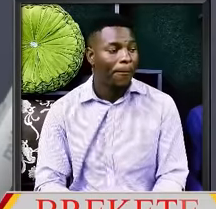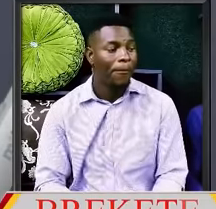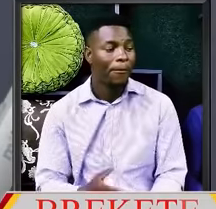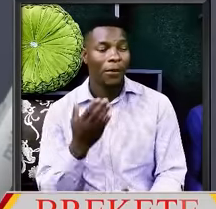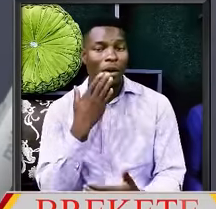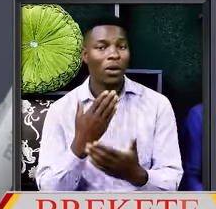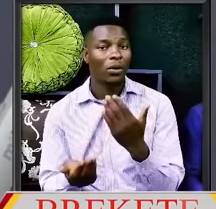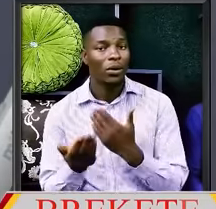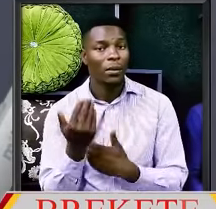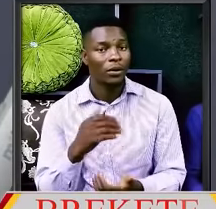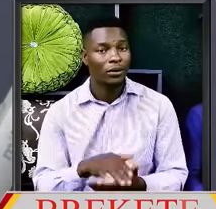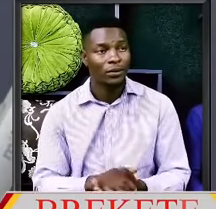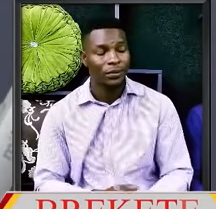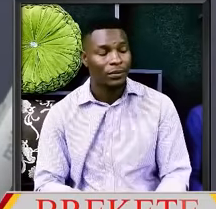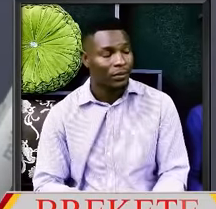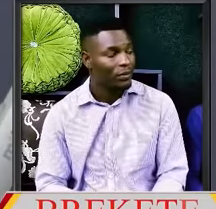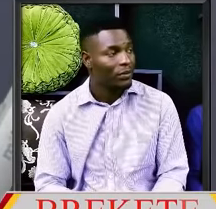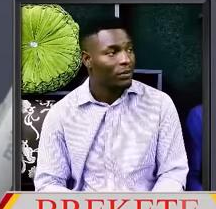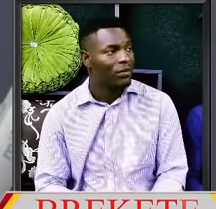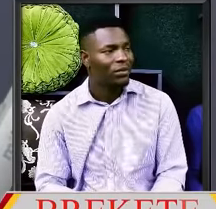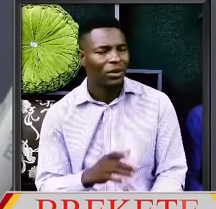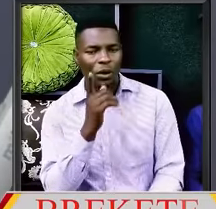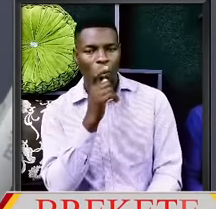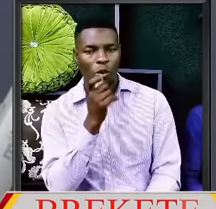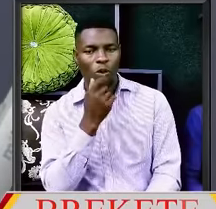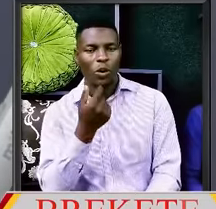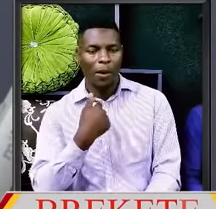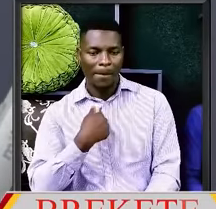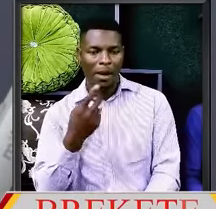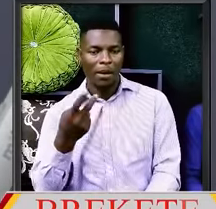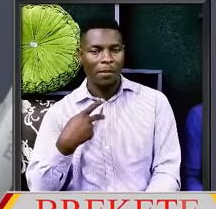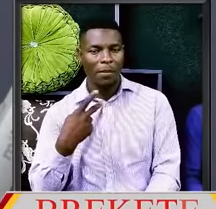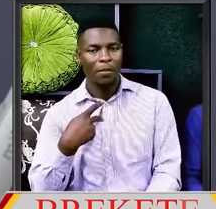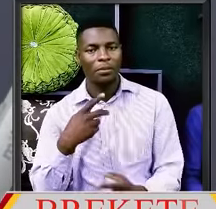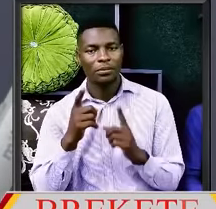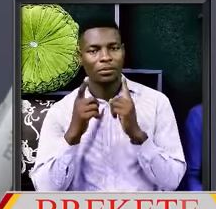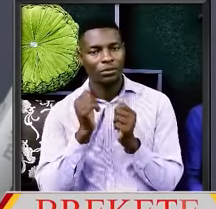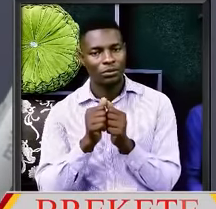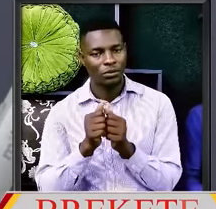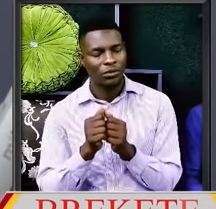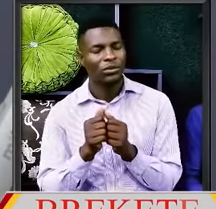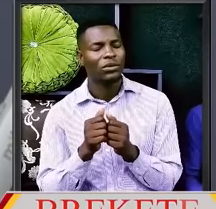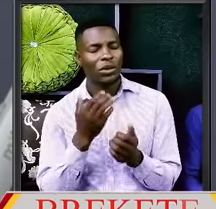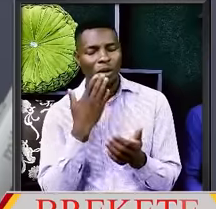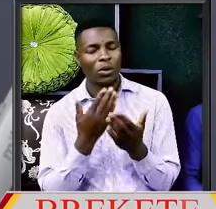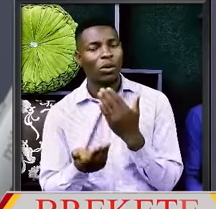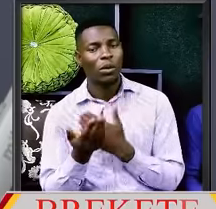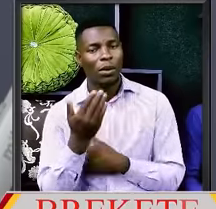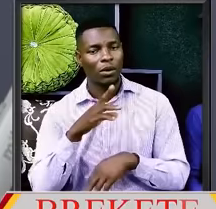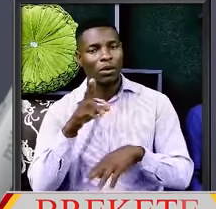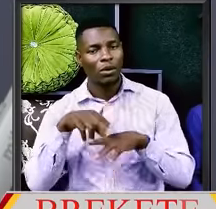Hello, good morning. Hello. Good morning, my ordinary president. Yes, ma'am.